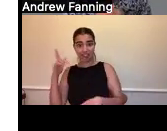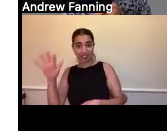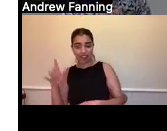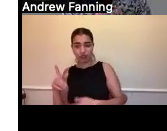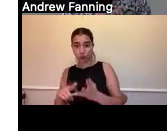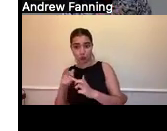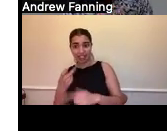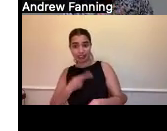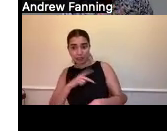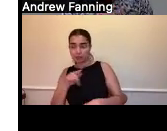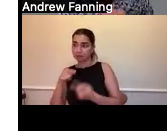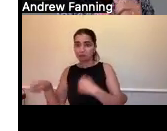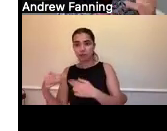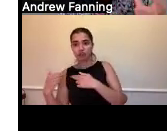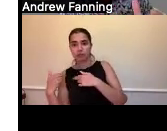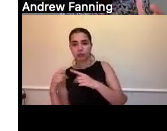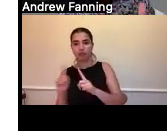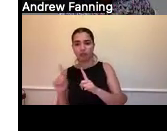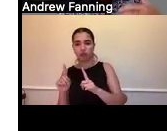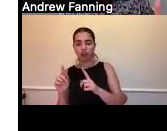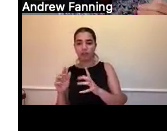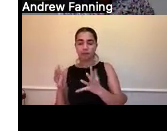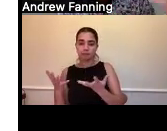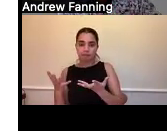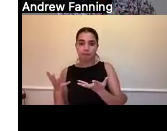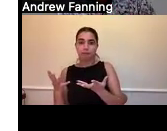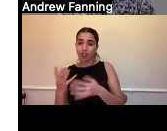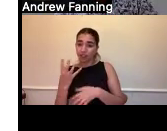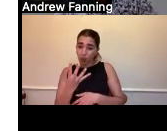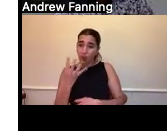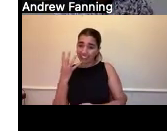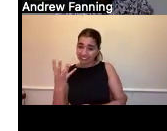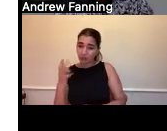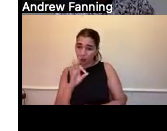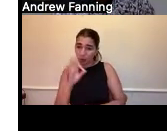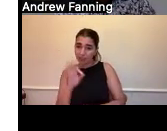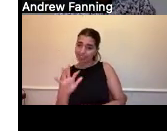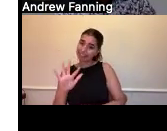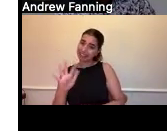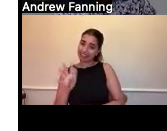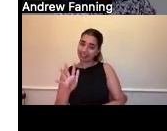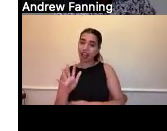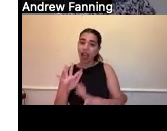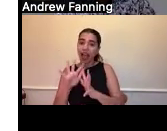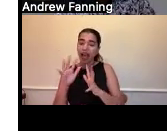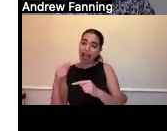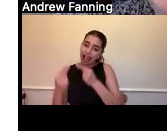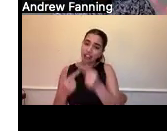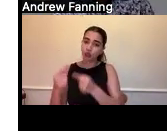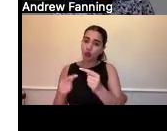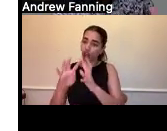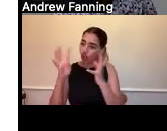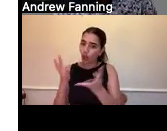these countries are responsible for, on a median level, 44% of annual global ecological